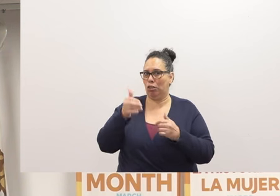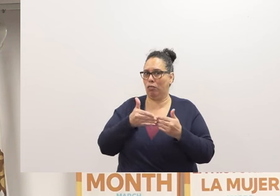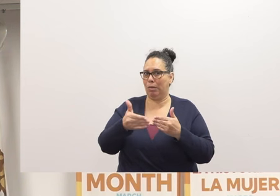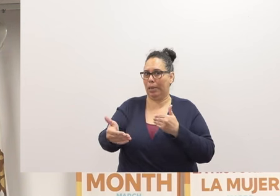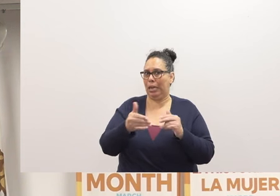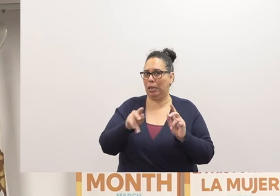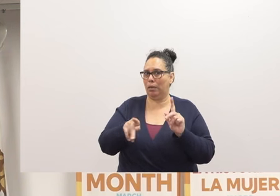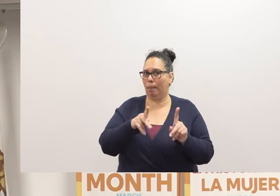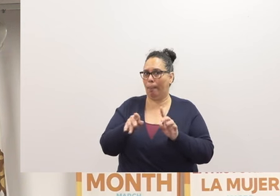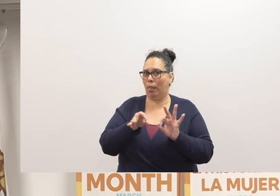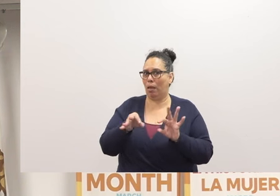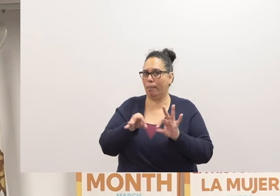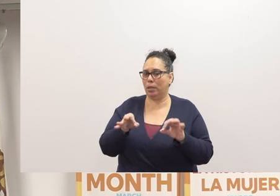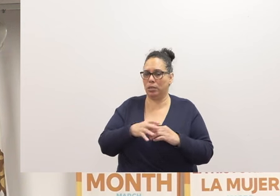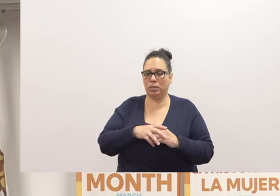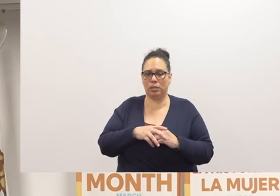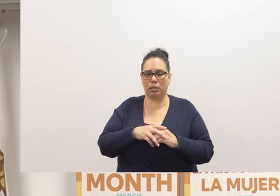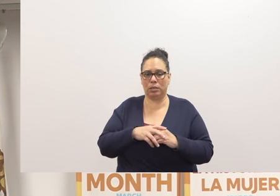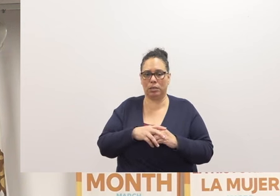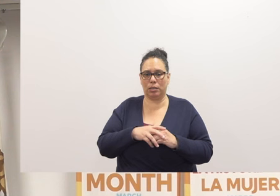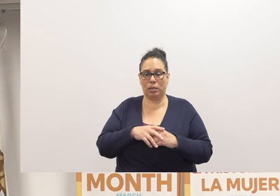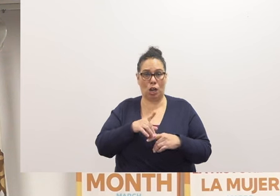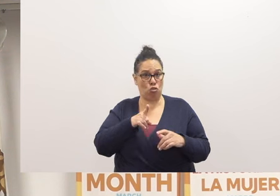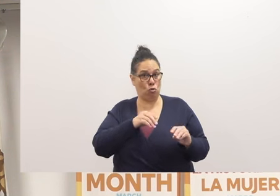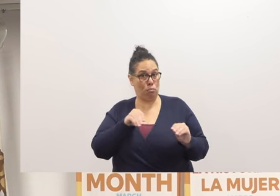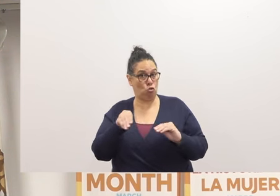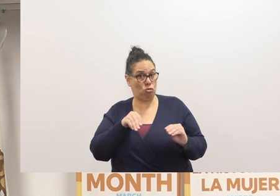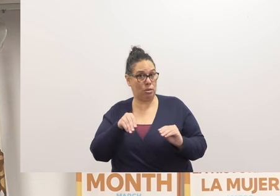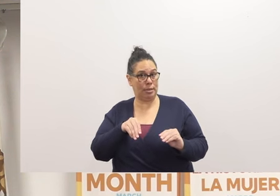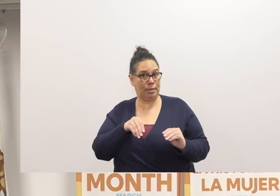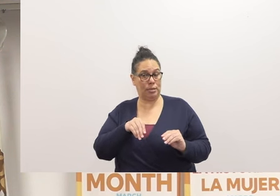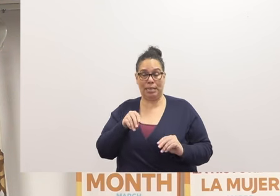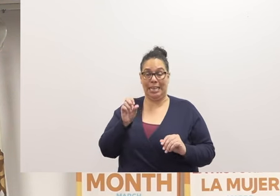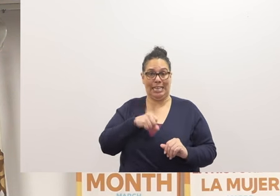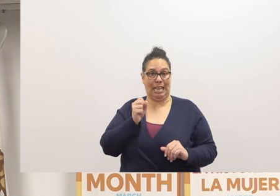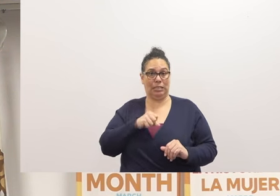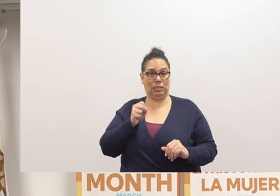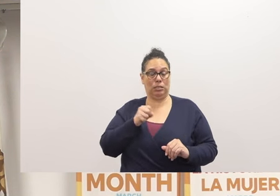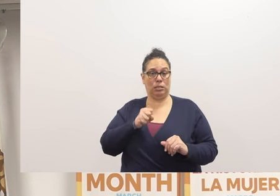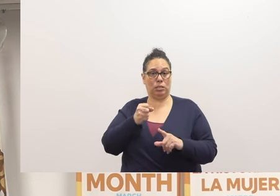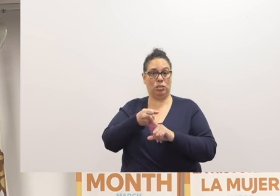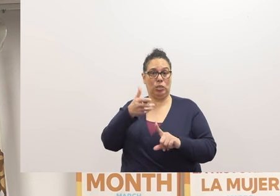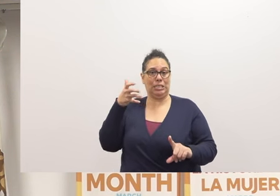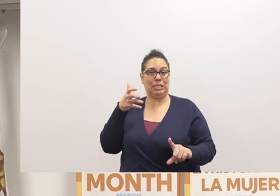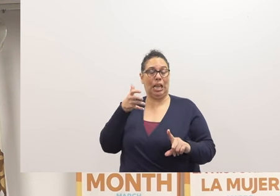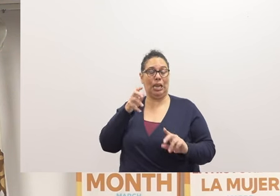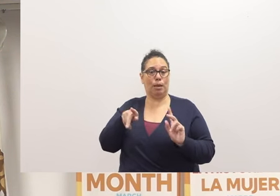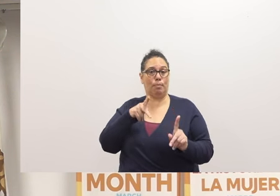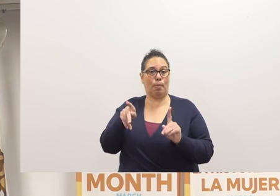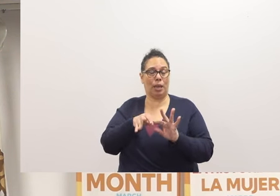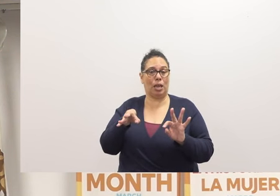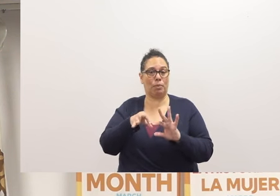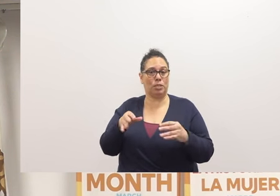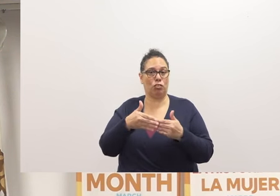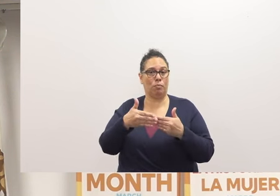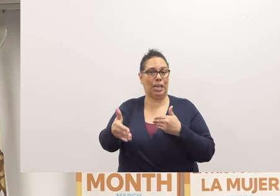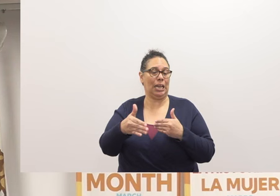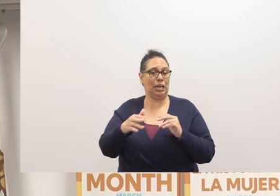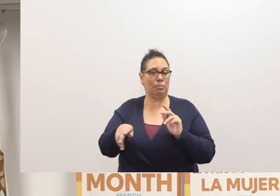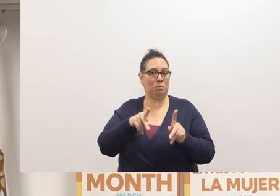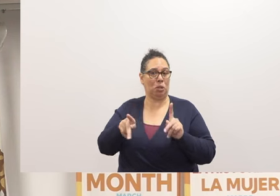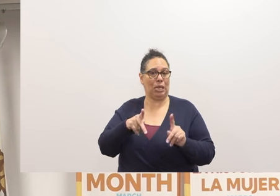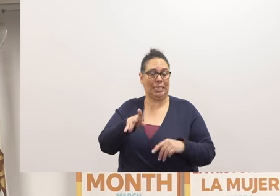public comments, Madam Chair. Are you making a motion to that? To extend public comment so that the remaining public speakers